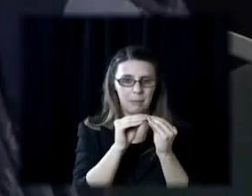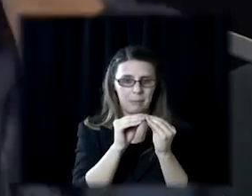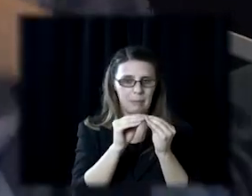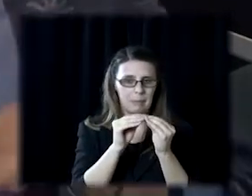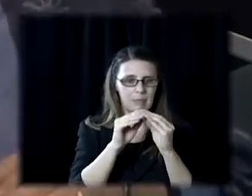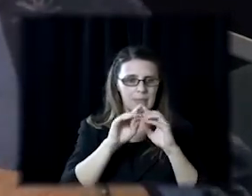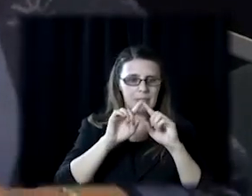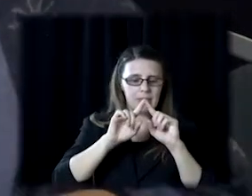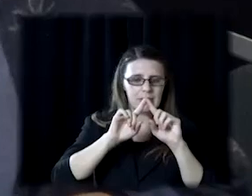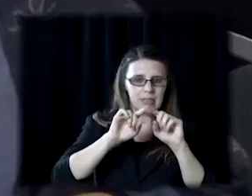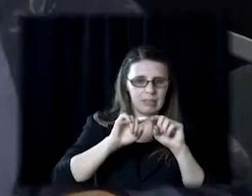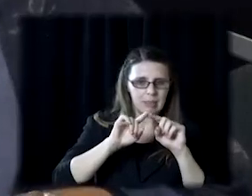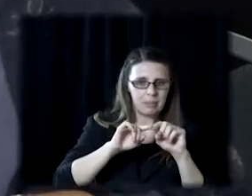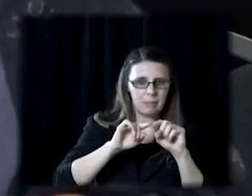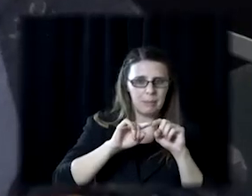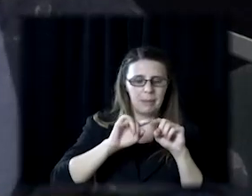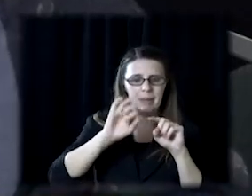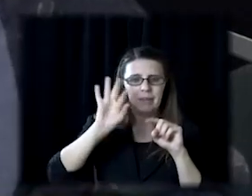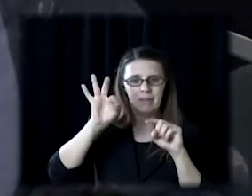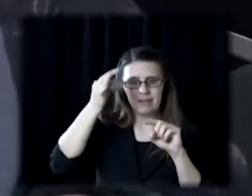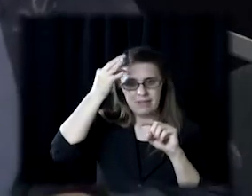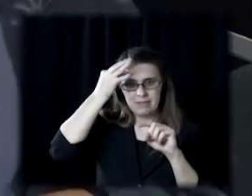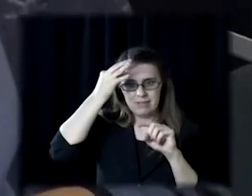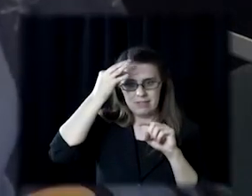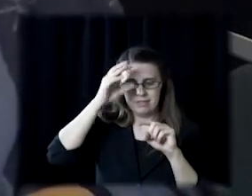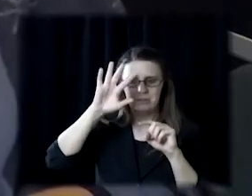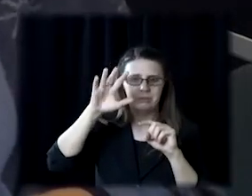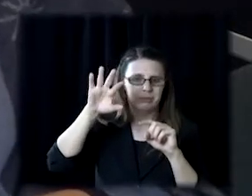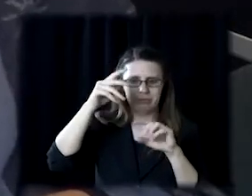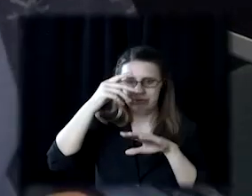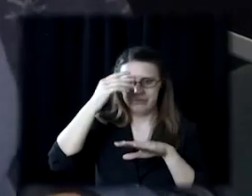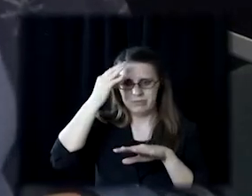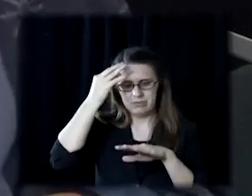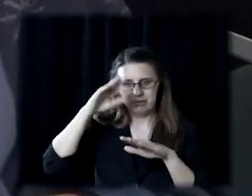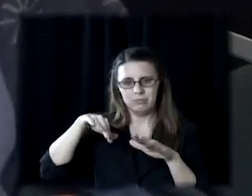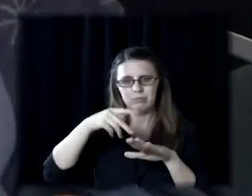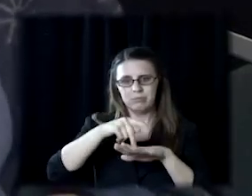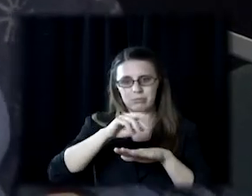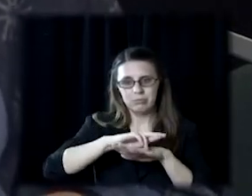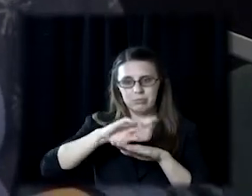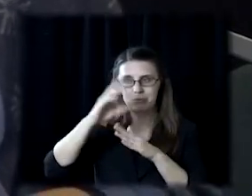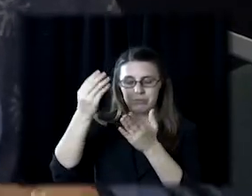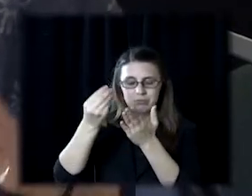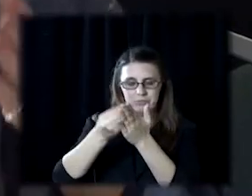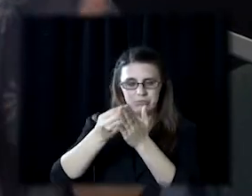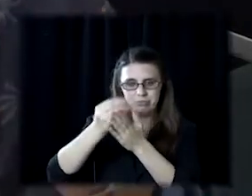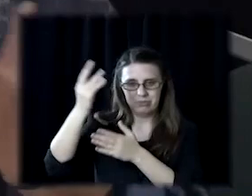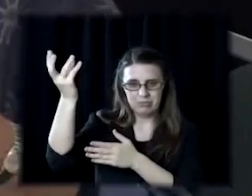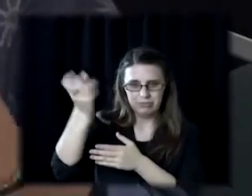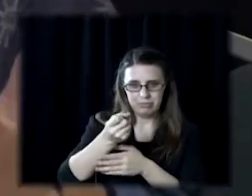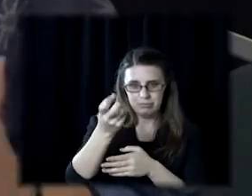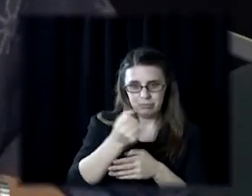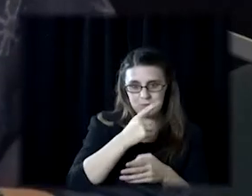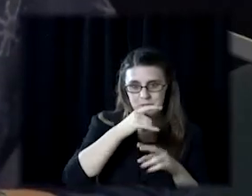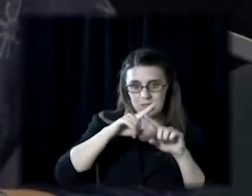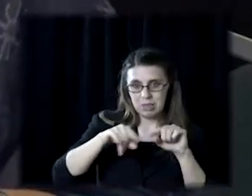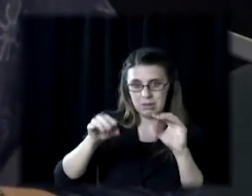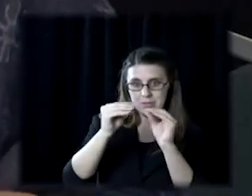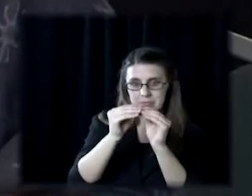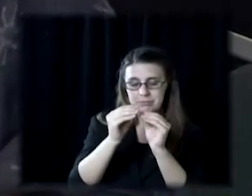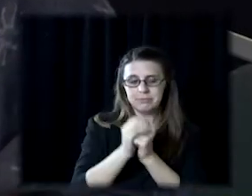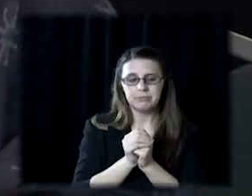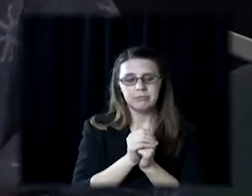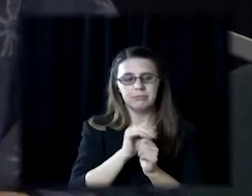the subsidies that the Commonwealth is eliminating over the fiscal plan period. We looked at the other revenue streams that